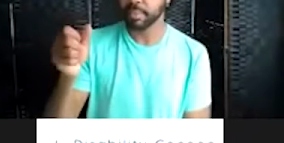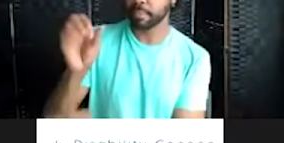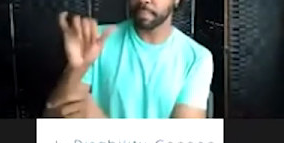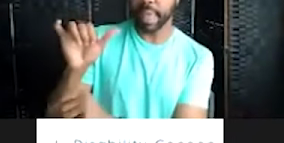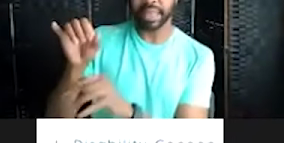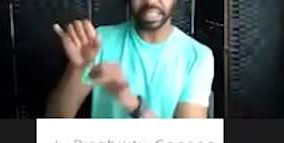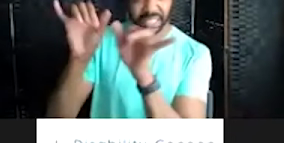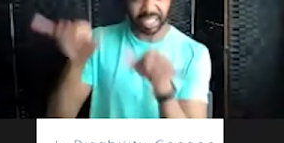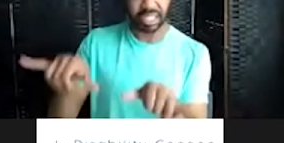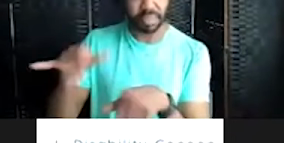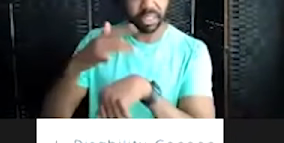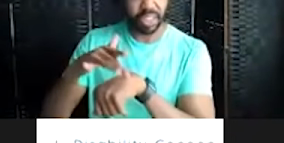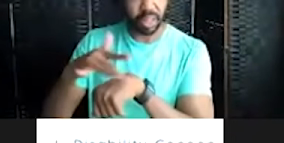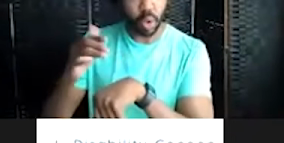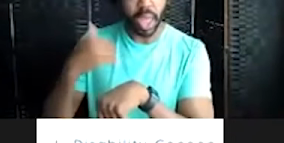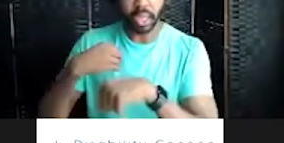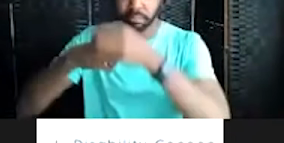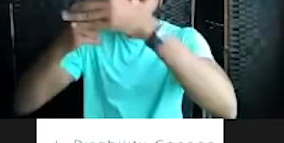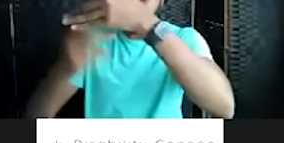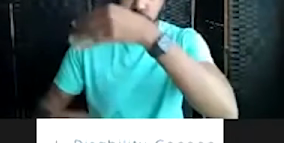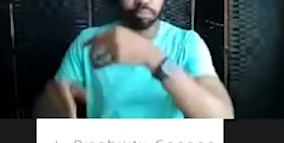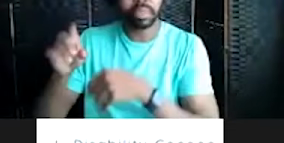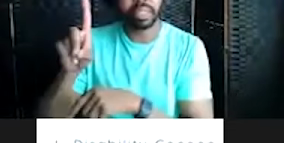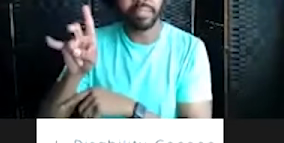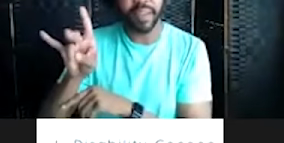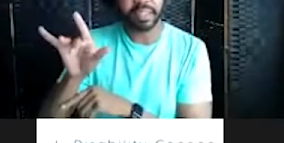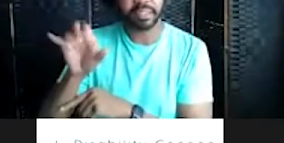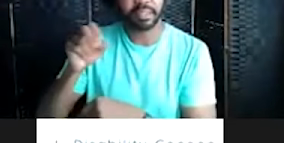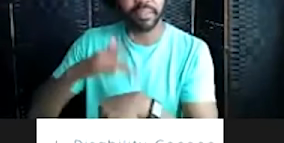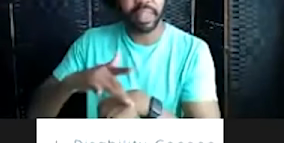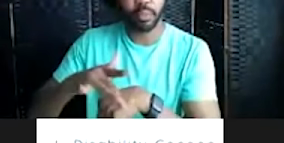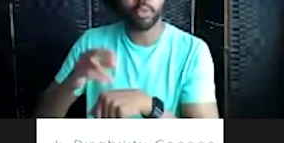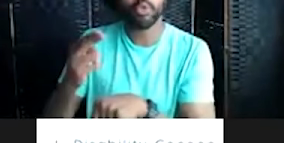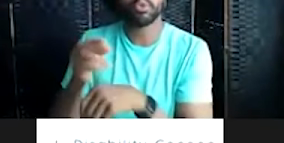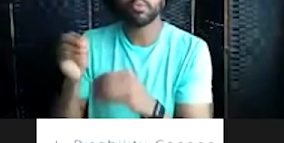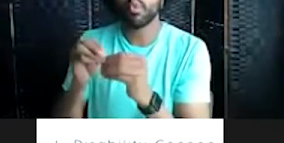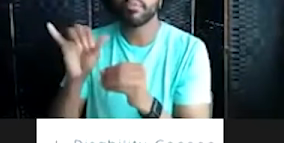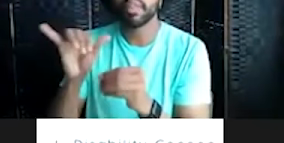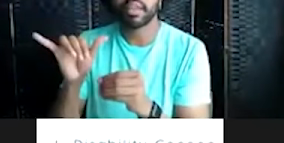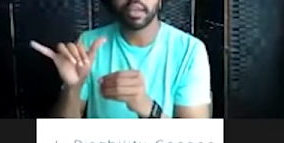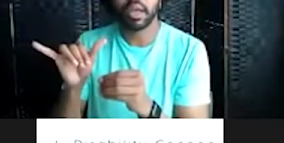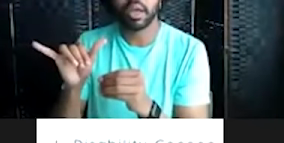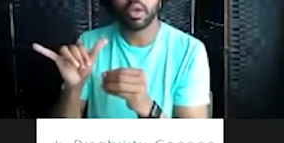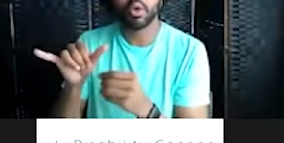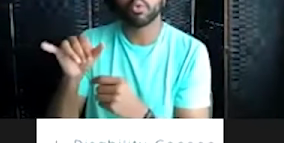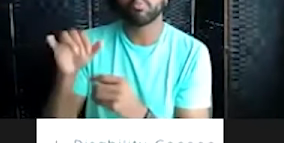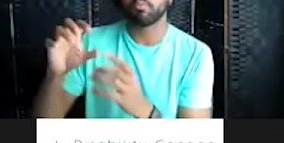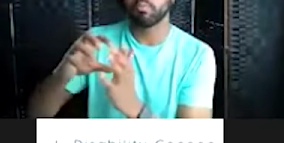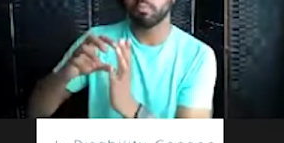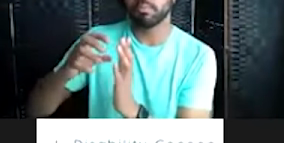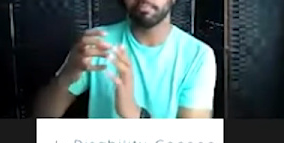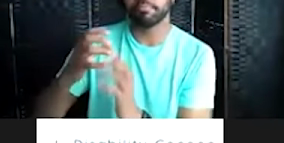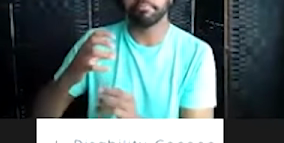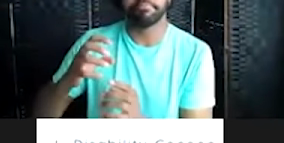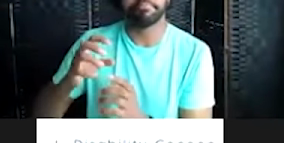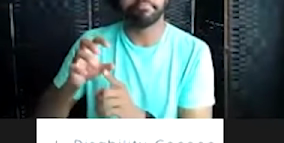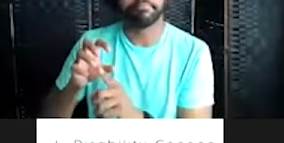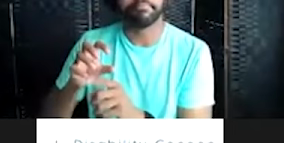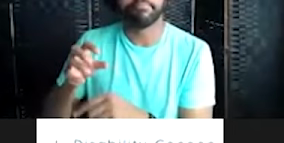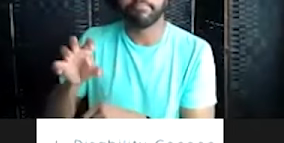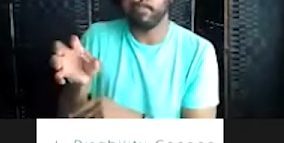they have a lot of different devices that use more of a radio frequency method